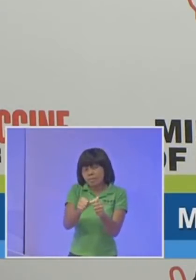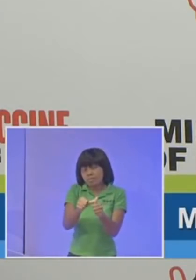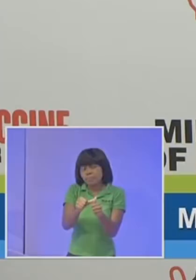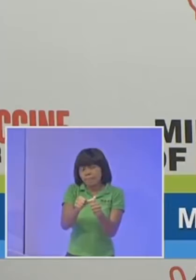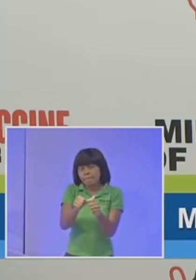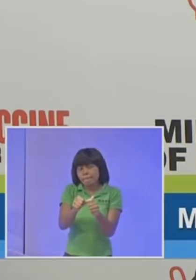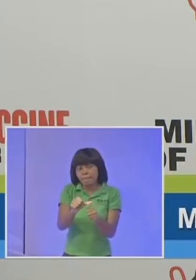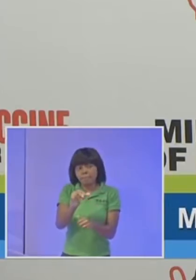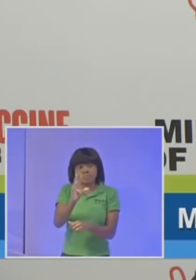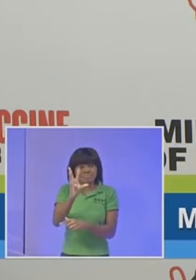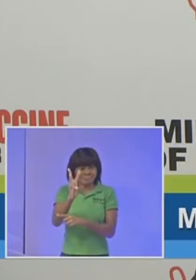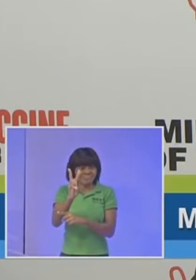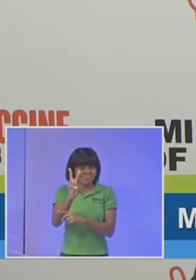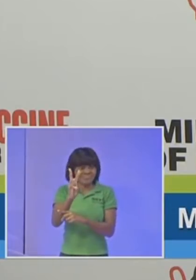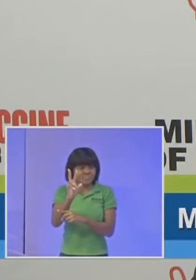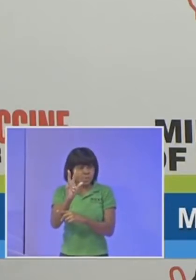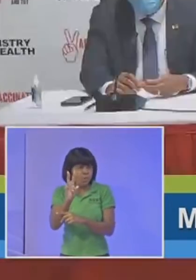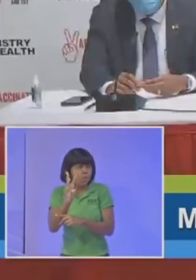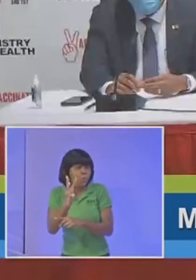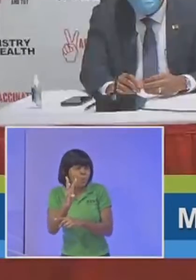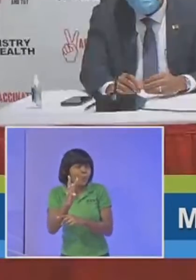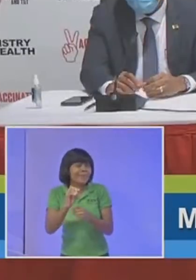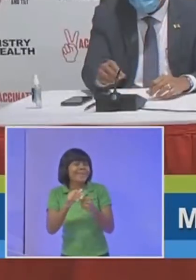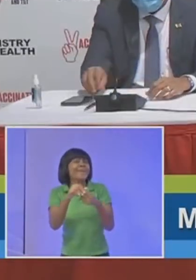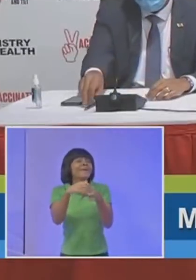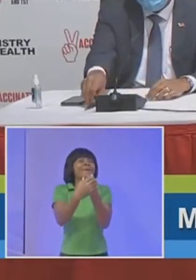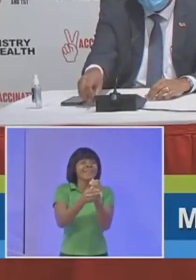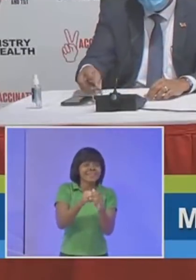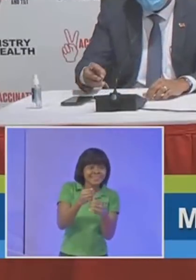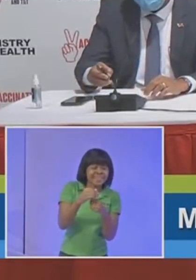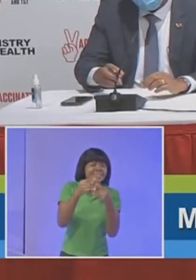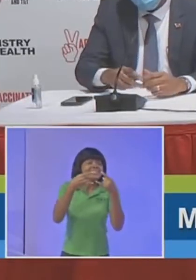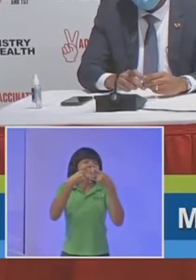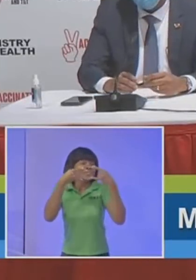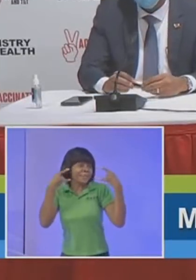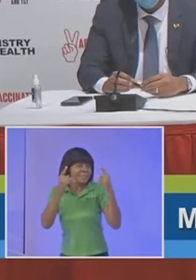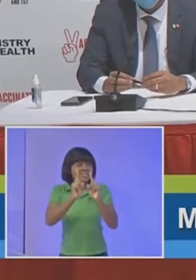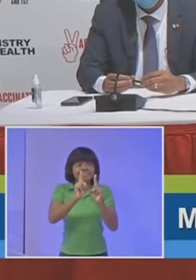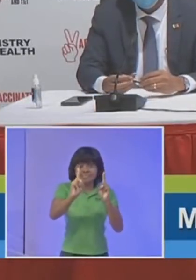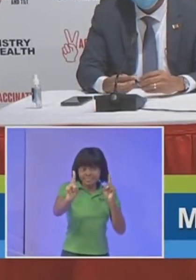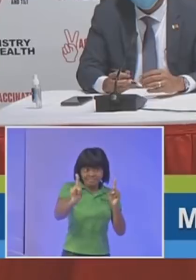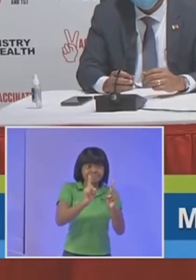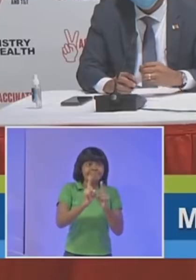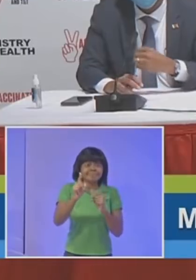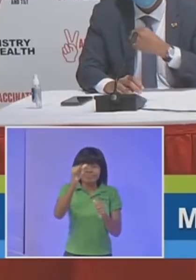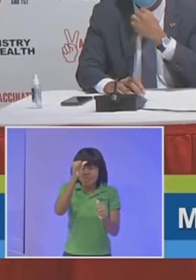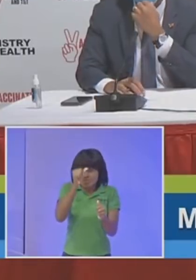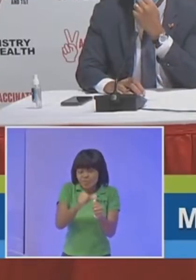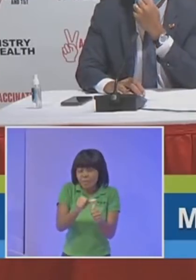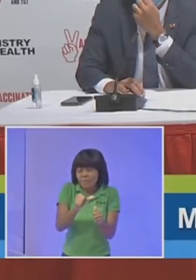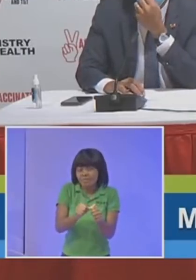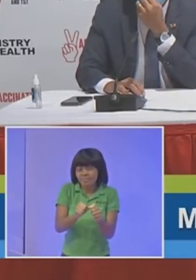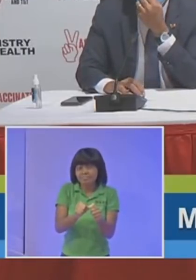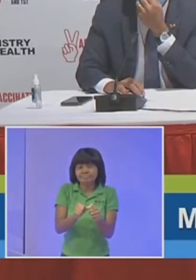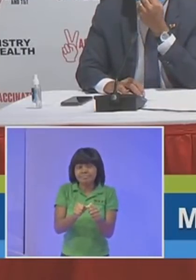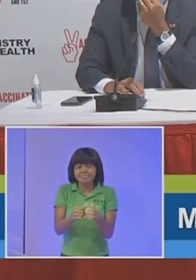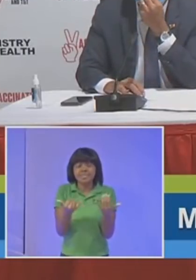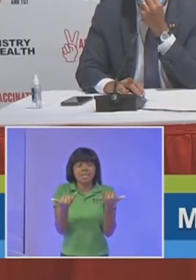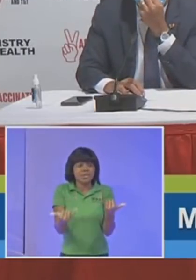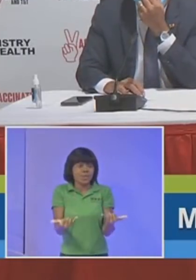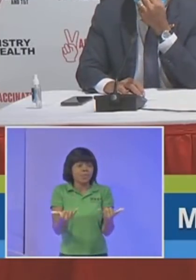getting vaccinated. Thank you very much, Clint. Thank you very much, Minister. TV6, we are ready for your questions now,